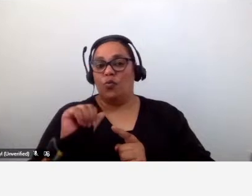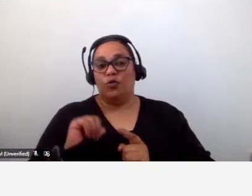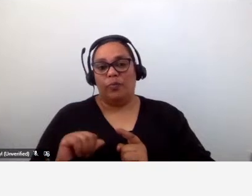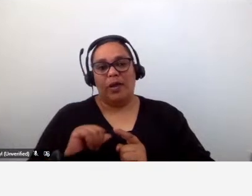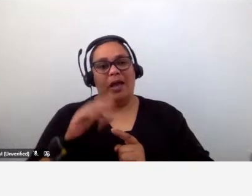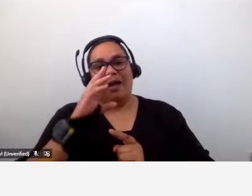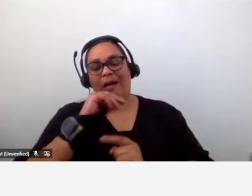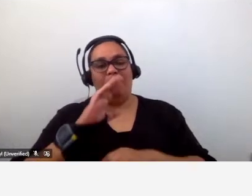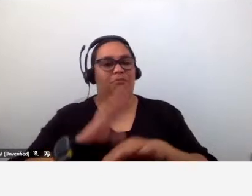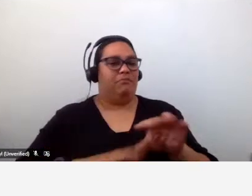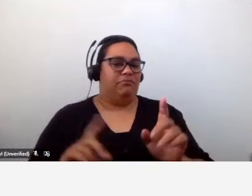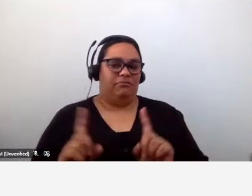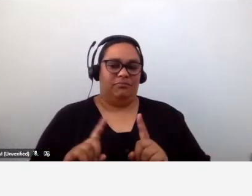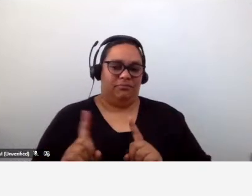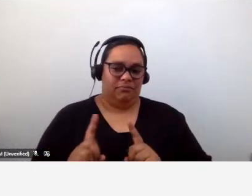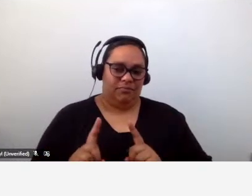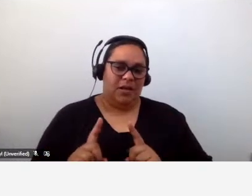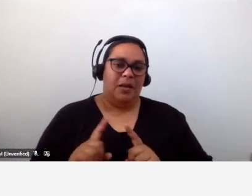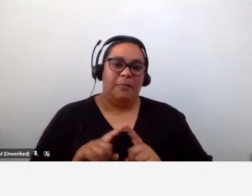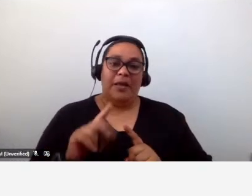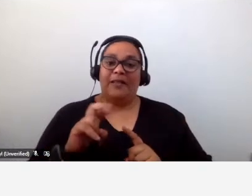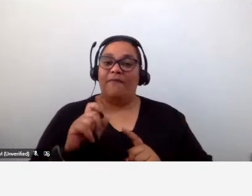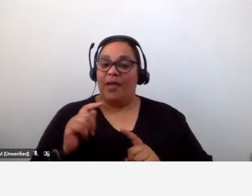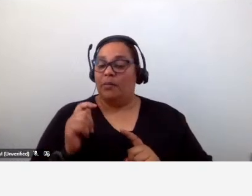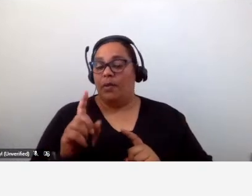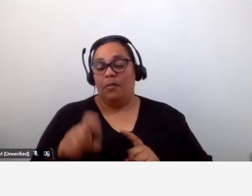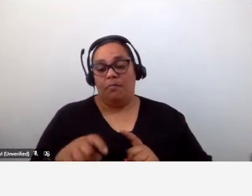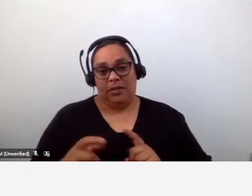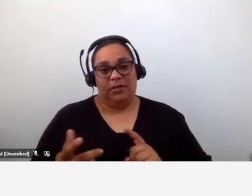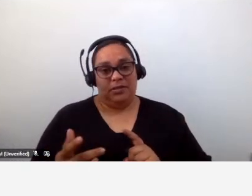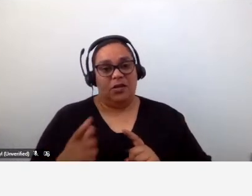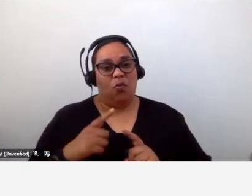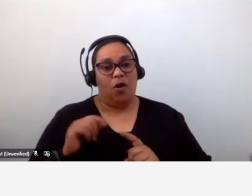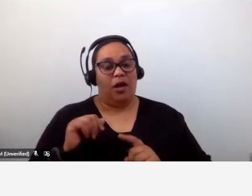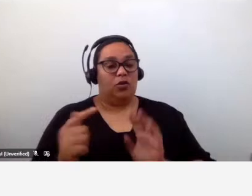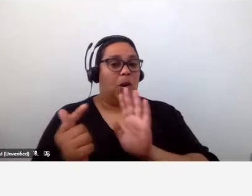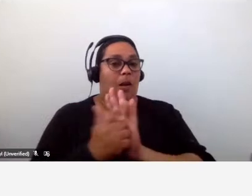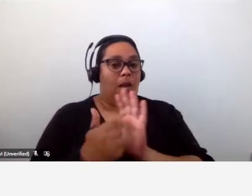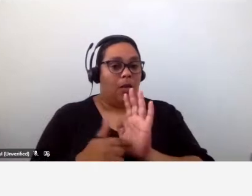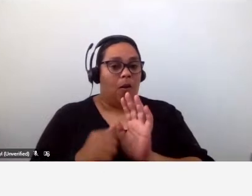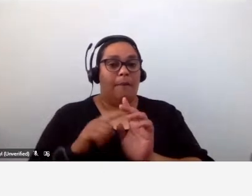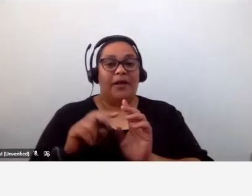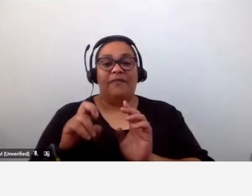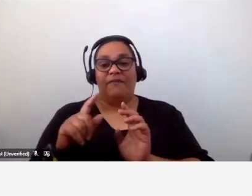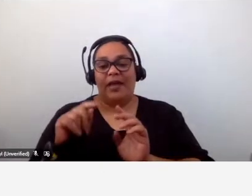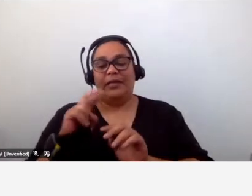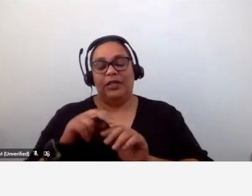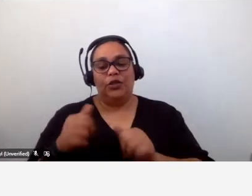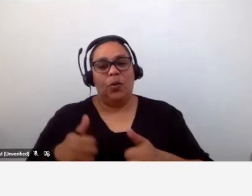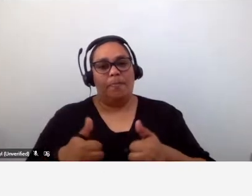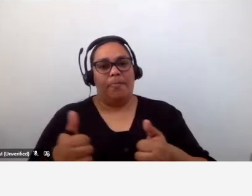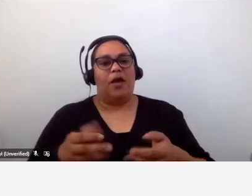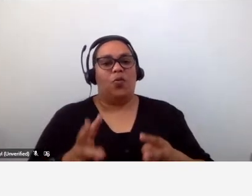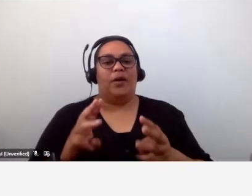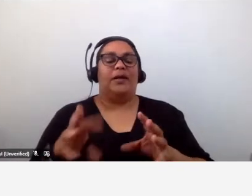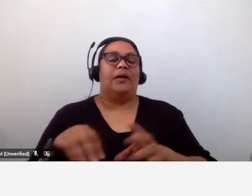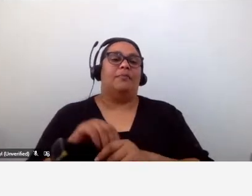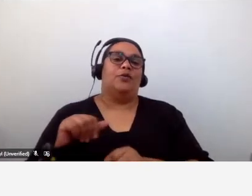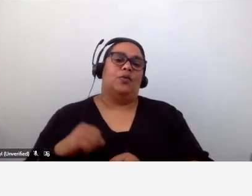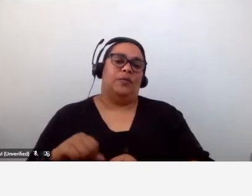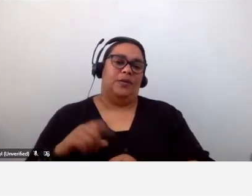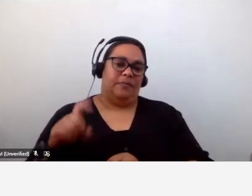must not be punished. The VAT must be paid as it is law, but that VAT must find its way back to those